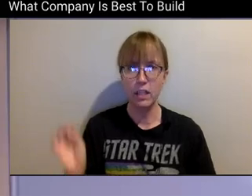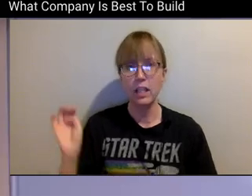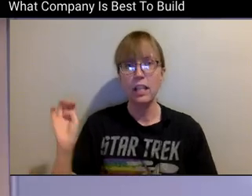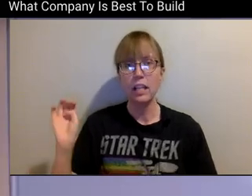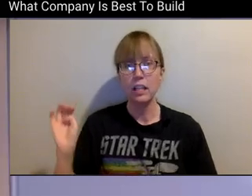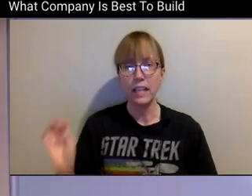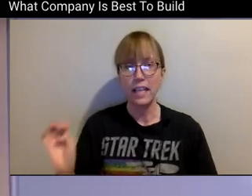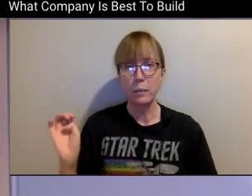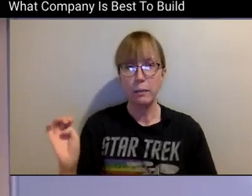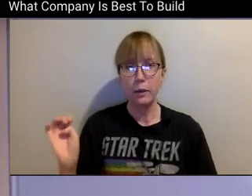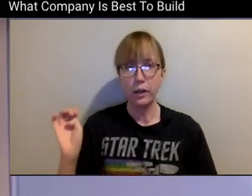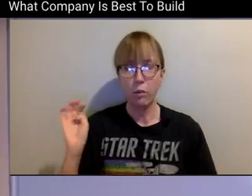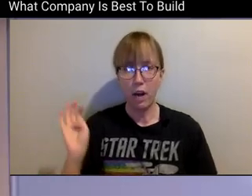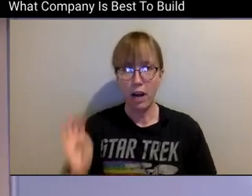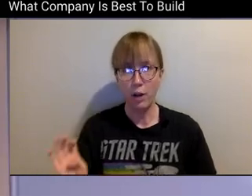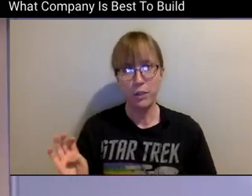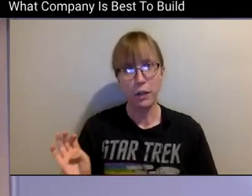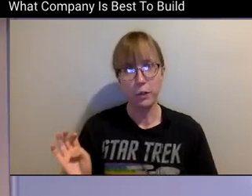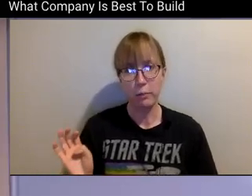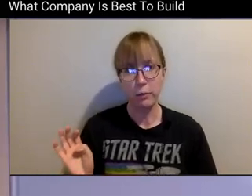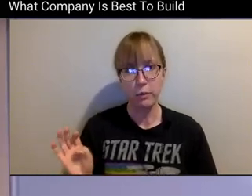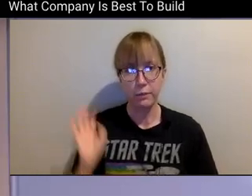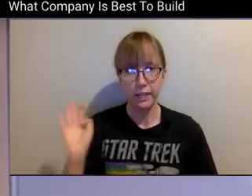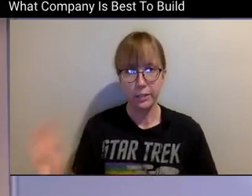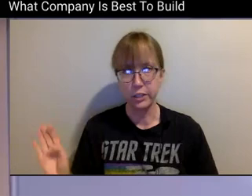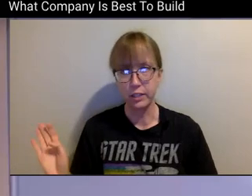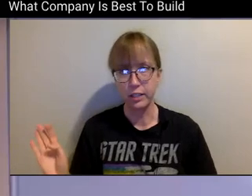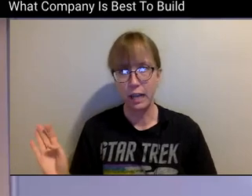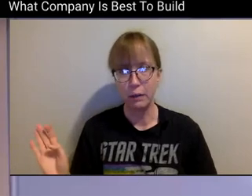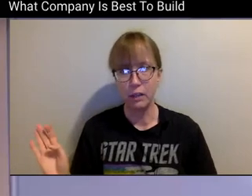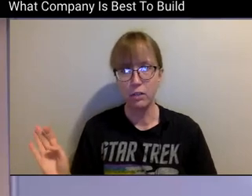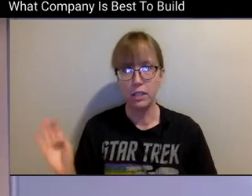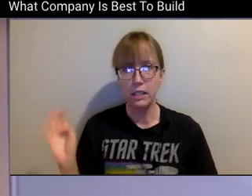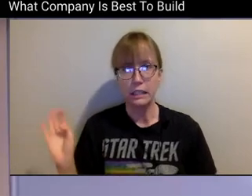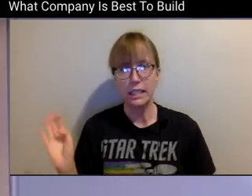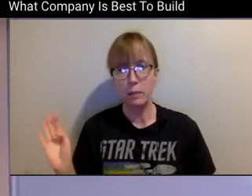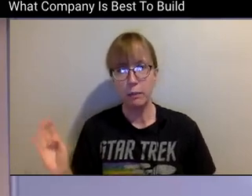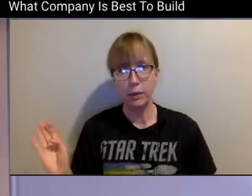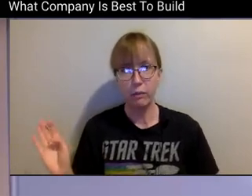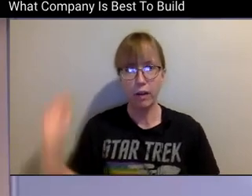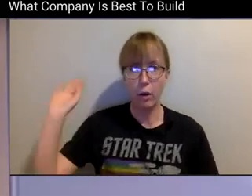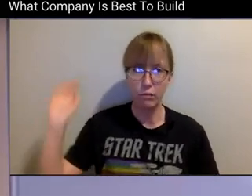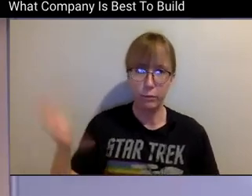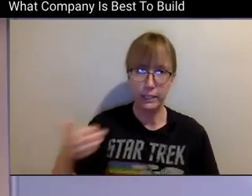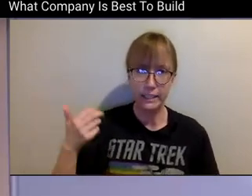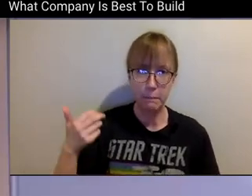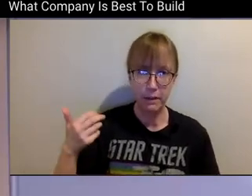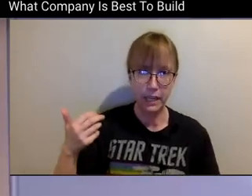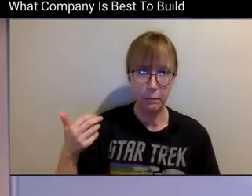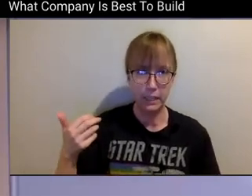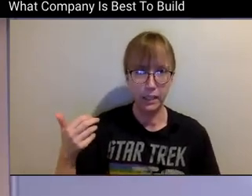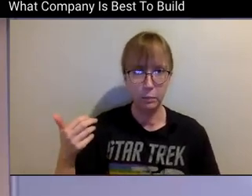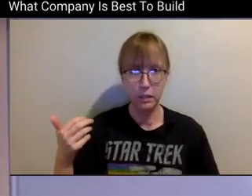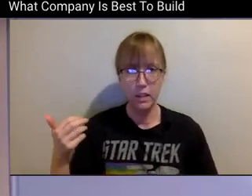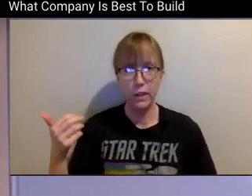sell. Less people are going to want $100 shampoo. That's just how it goes. Less people are going to want overpriced Mary